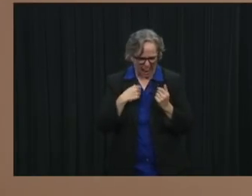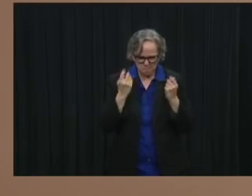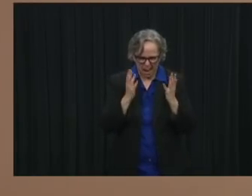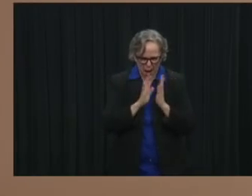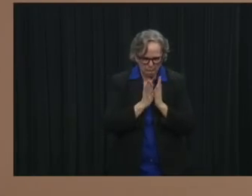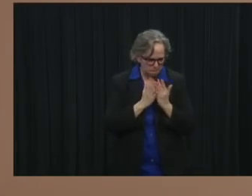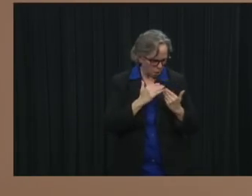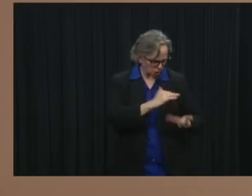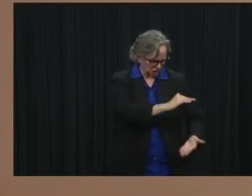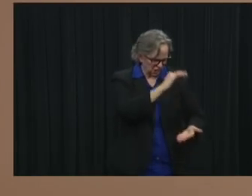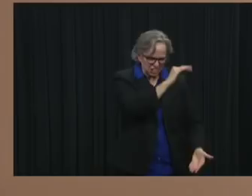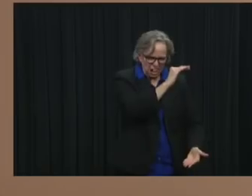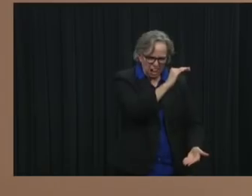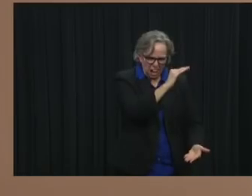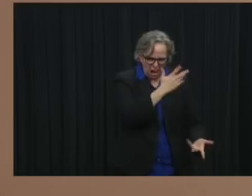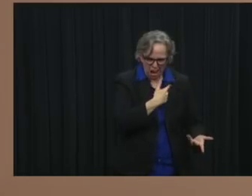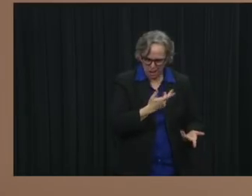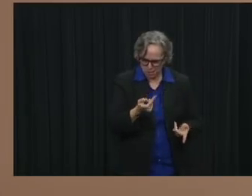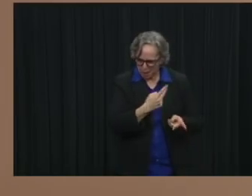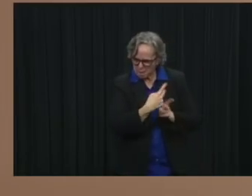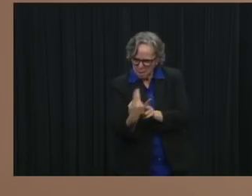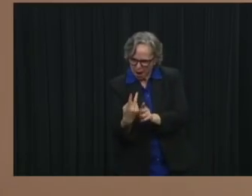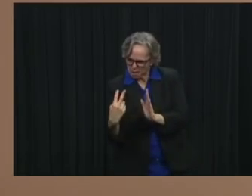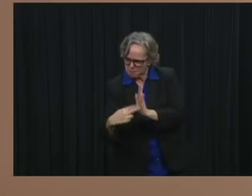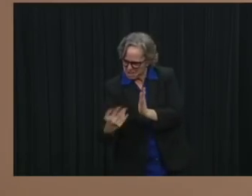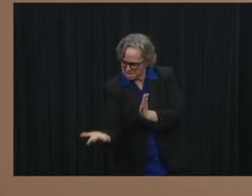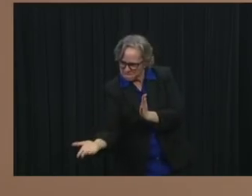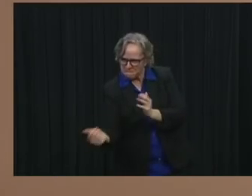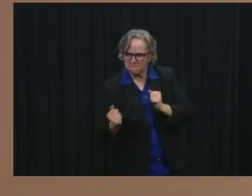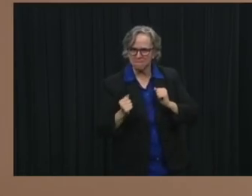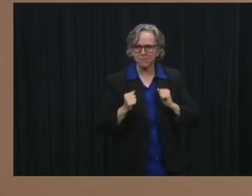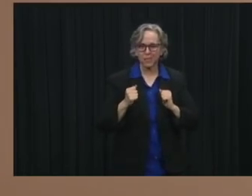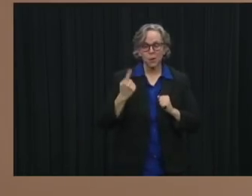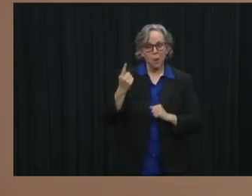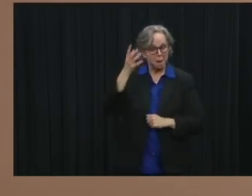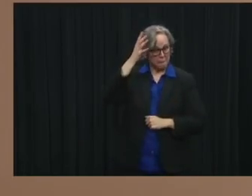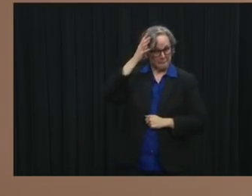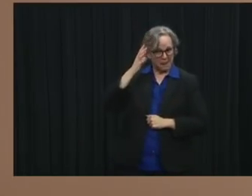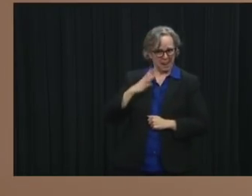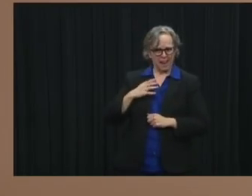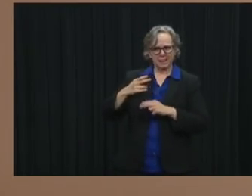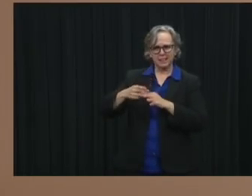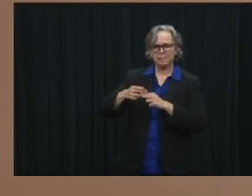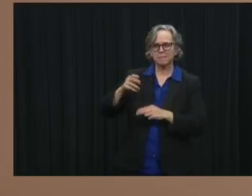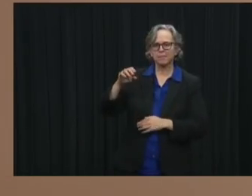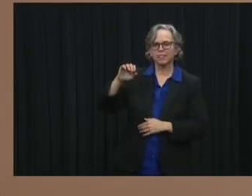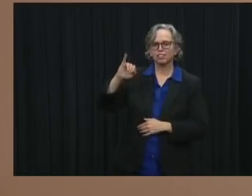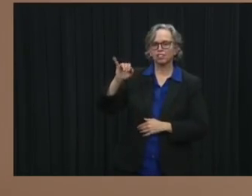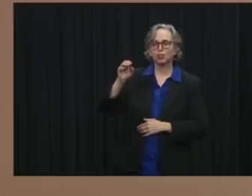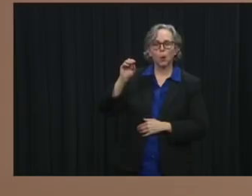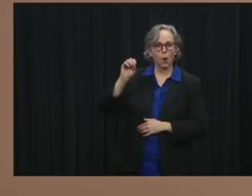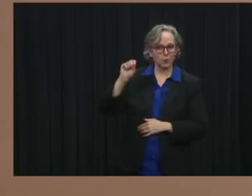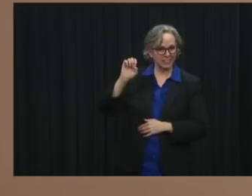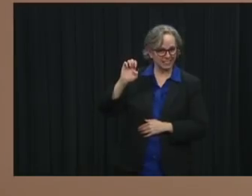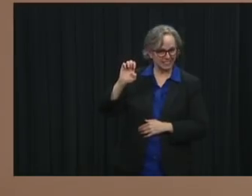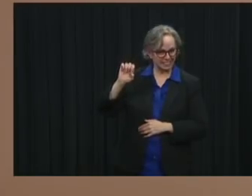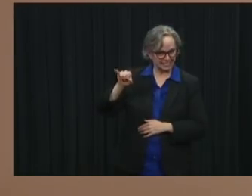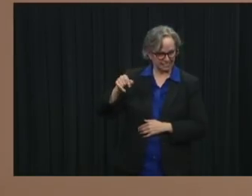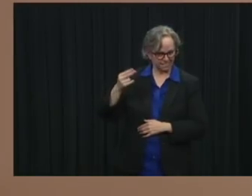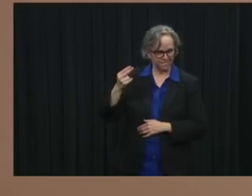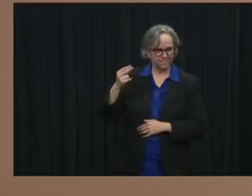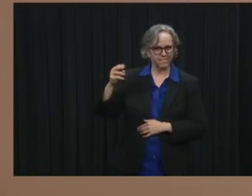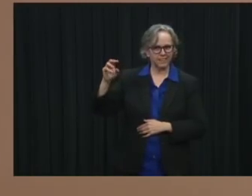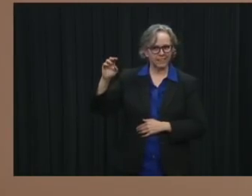biggest influences on me early on was a man by the name of Joseph Campbell, who wrote A Hero with 1,000 Faces and A Hero's Journey. He